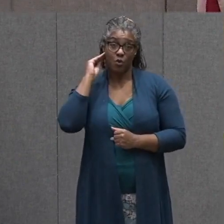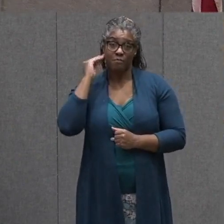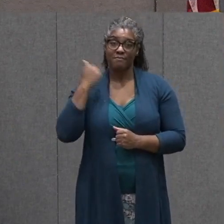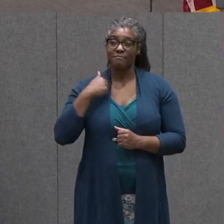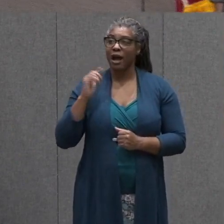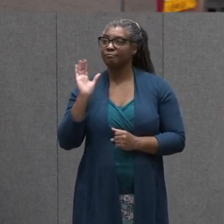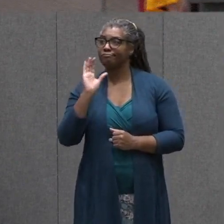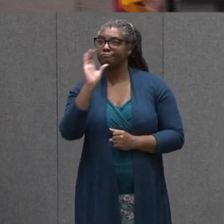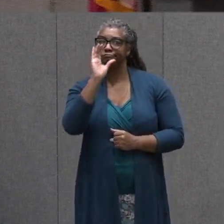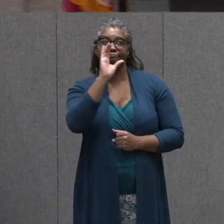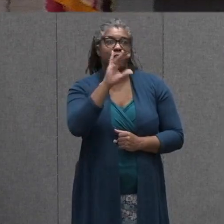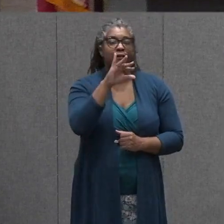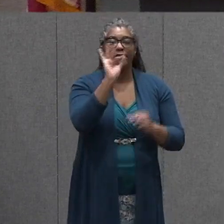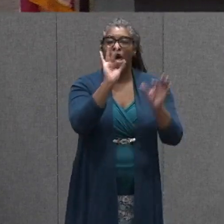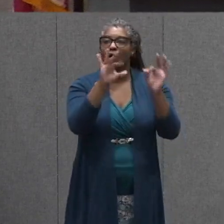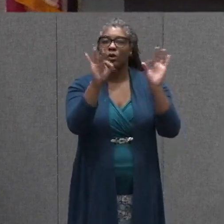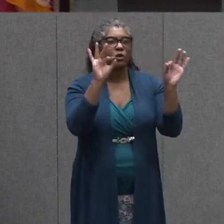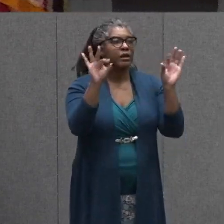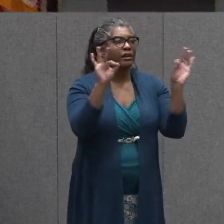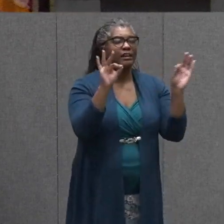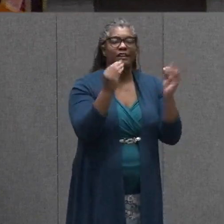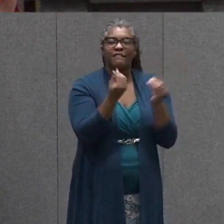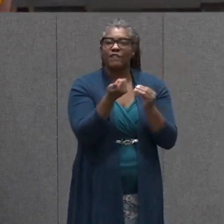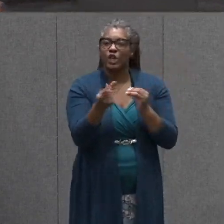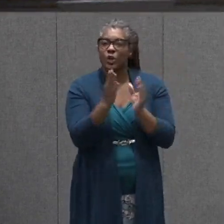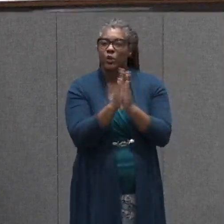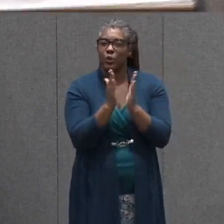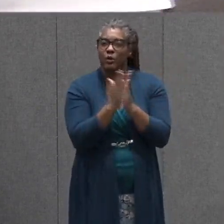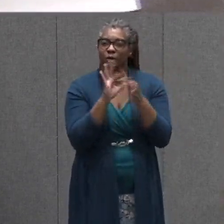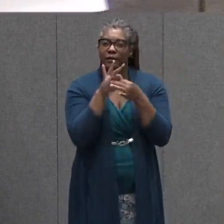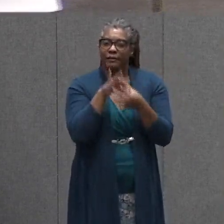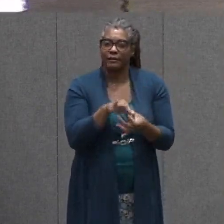a bud. And now even a flower.